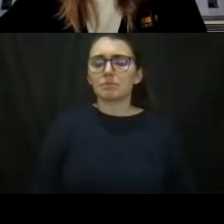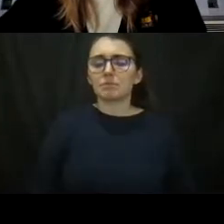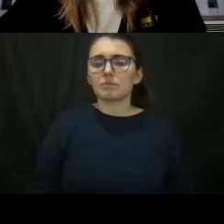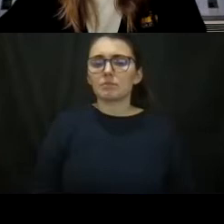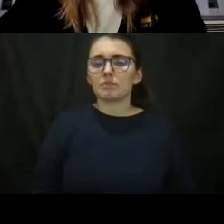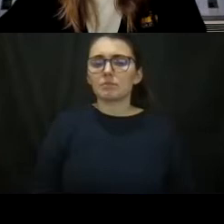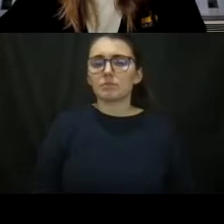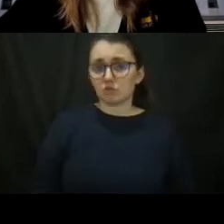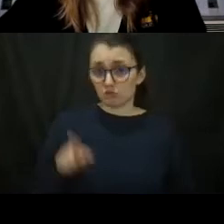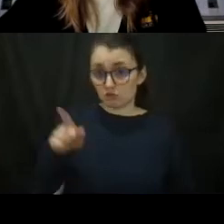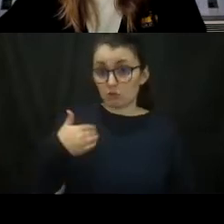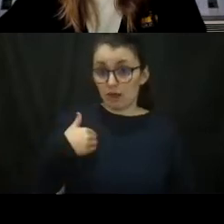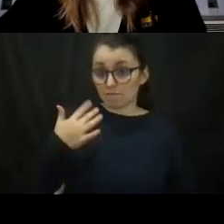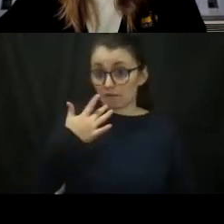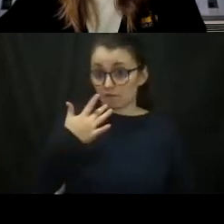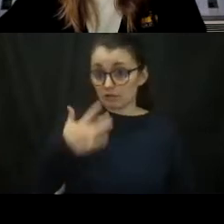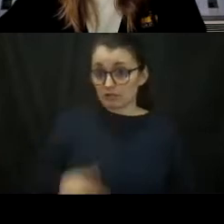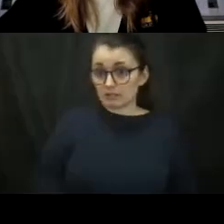Do you have a favorite beach?